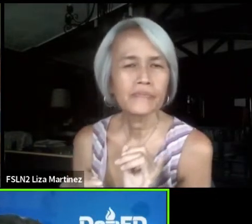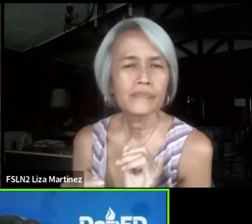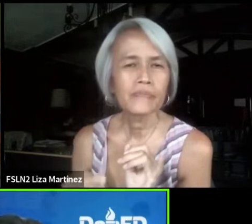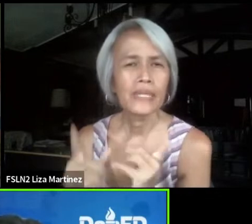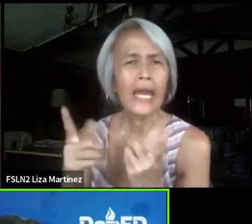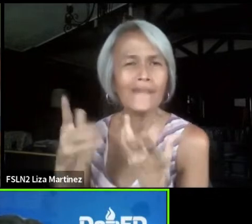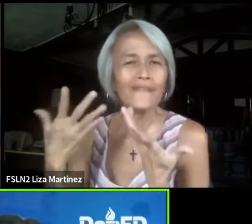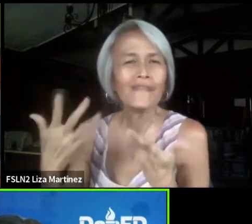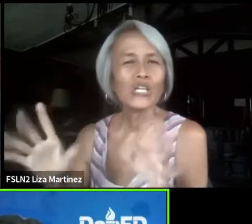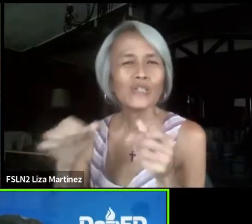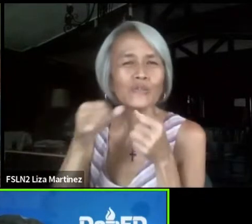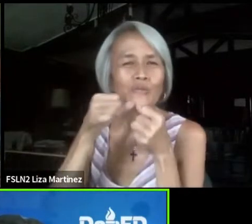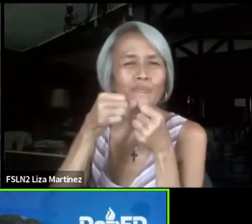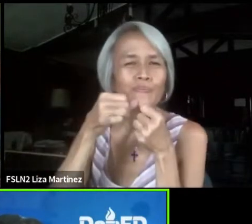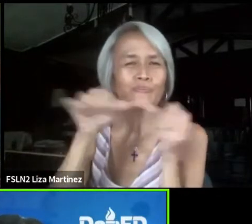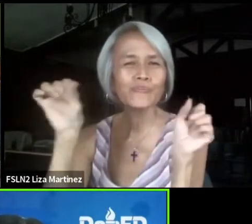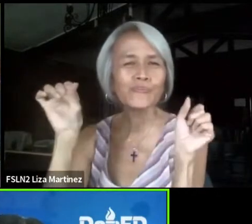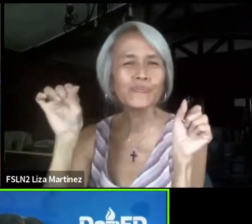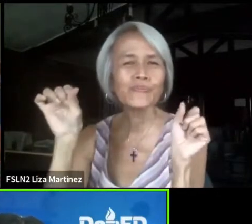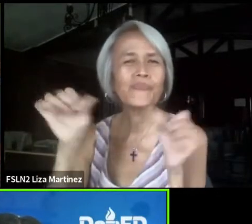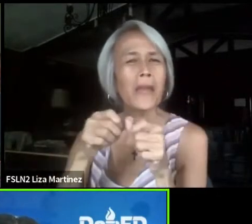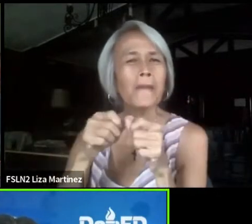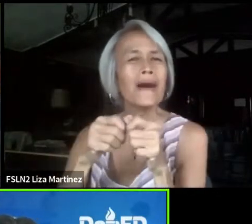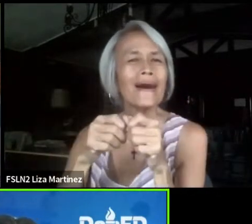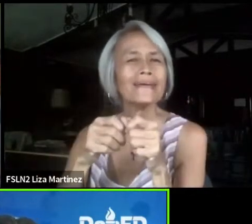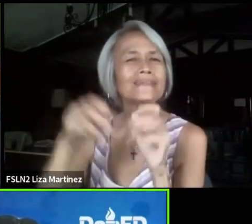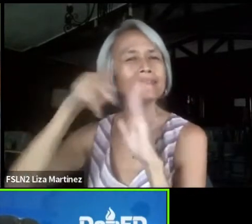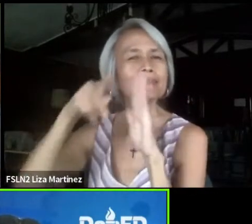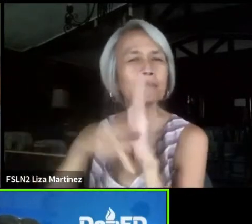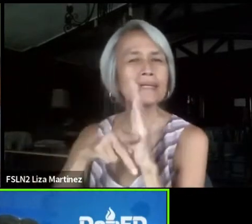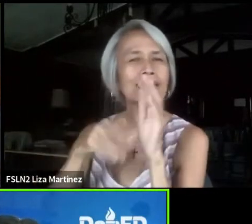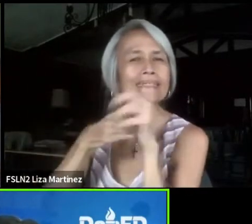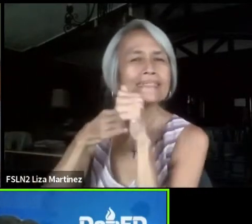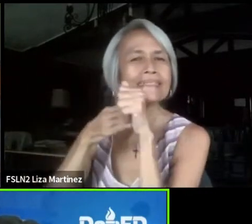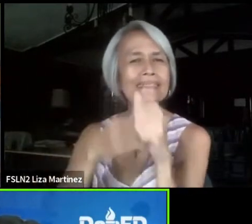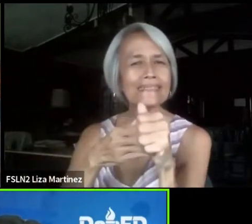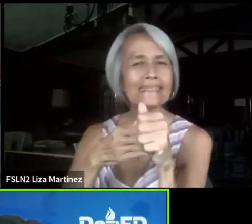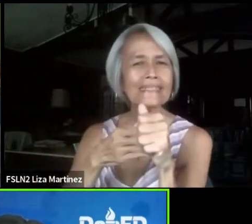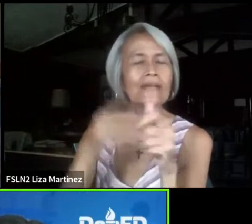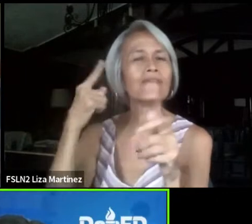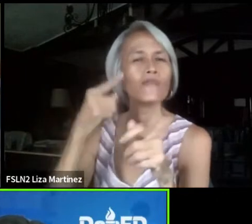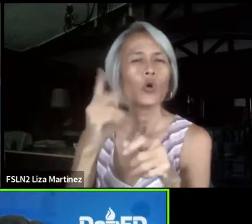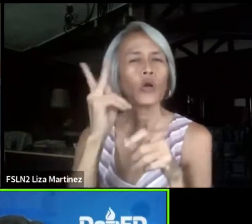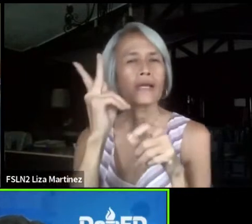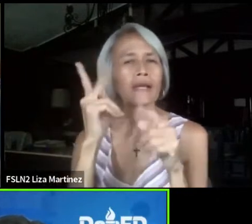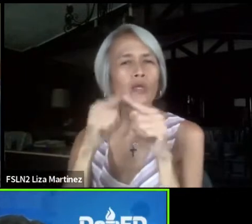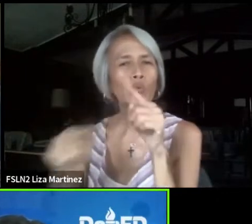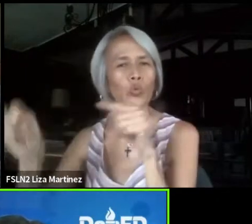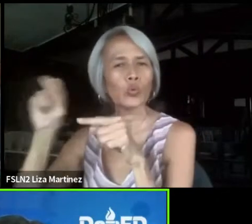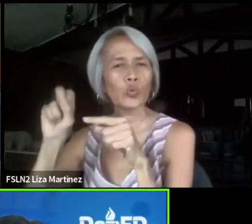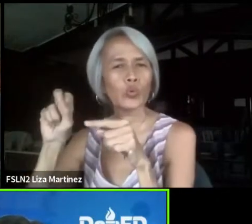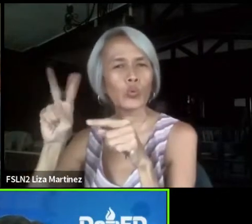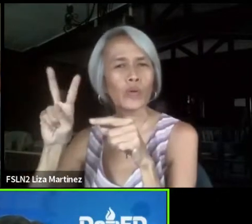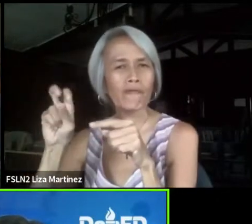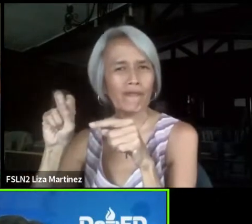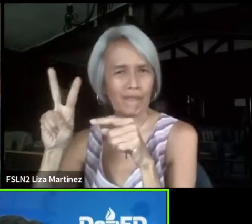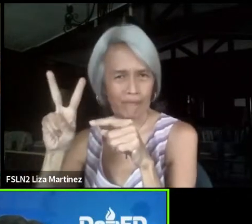we had issued an omnibus policy guidelines for K-12, and one of the